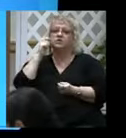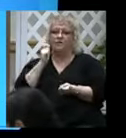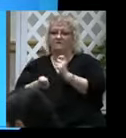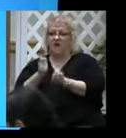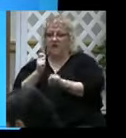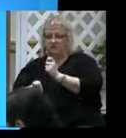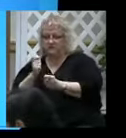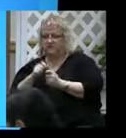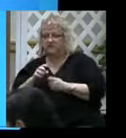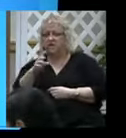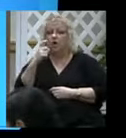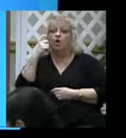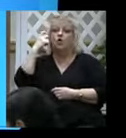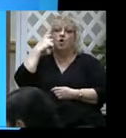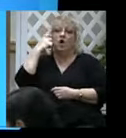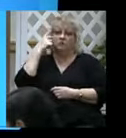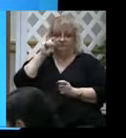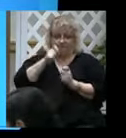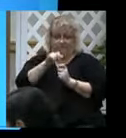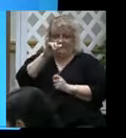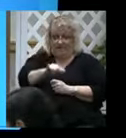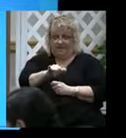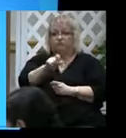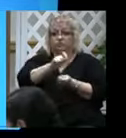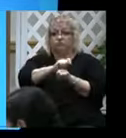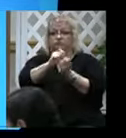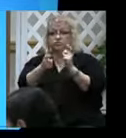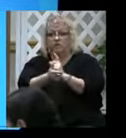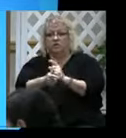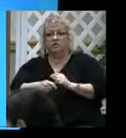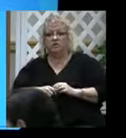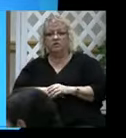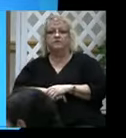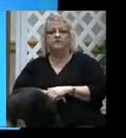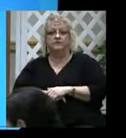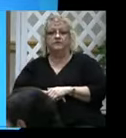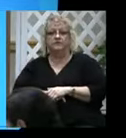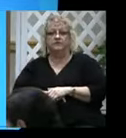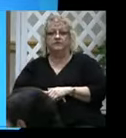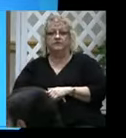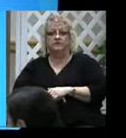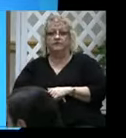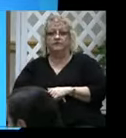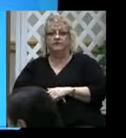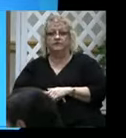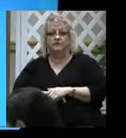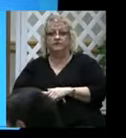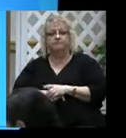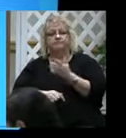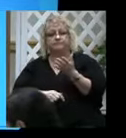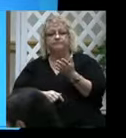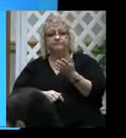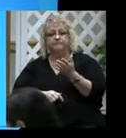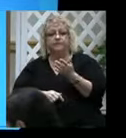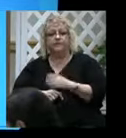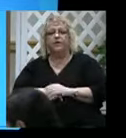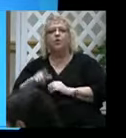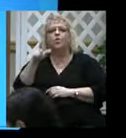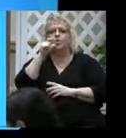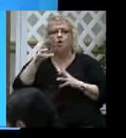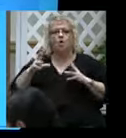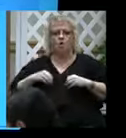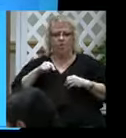that this is the latest version of this particular document that should be translated sooner or later. And then who owns it?